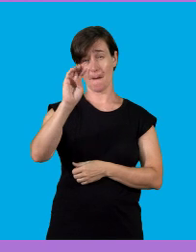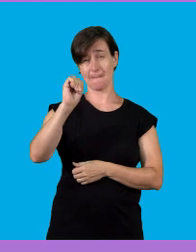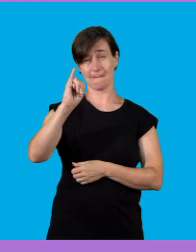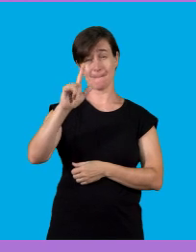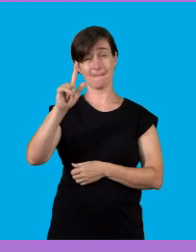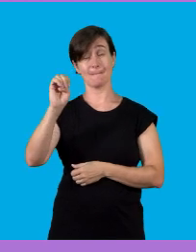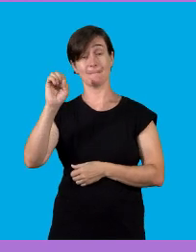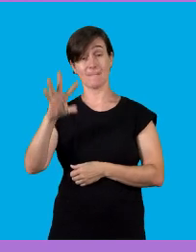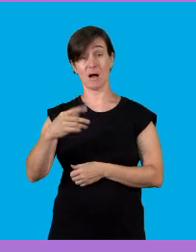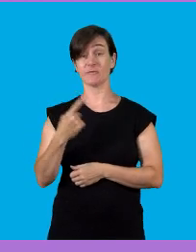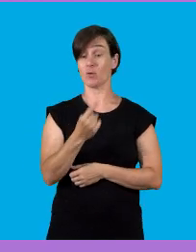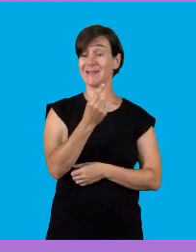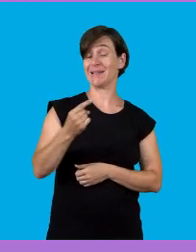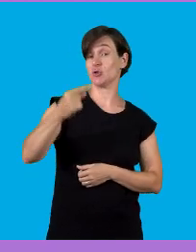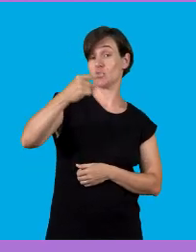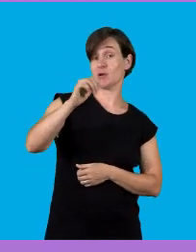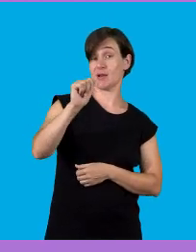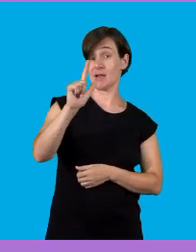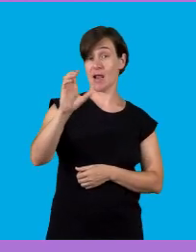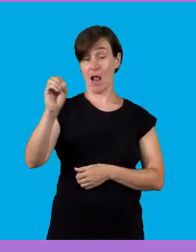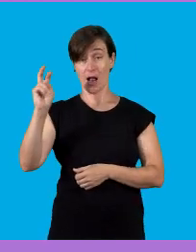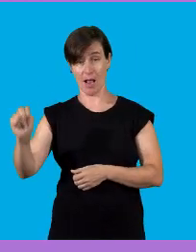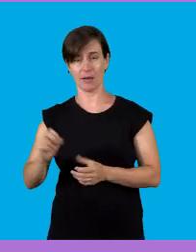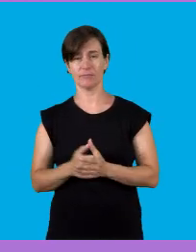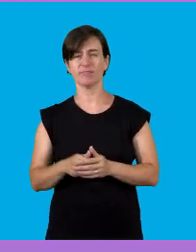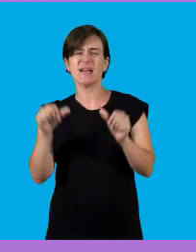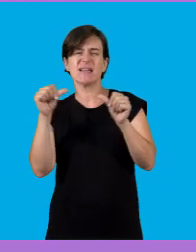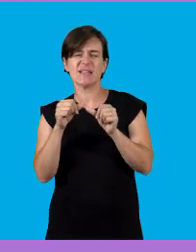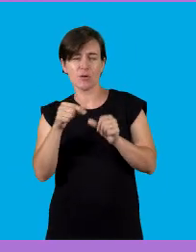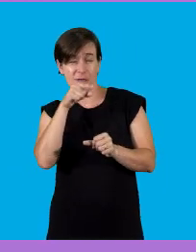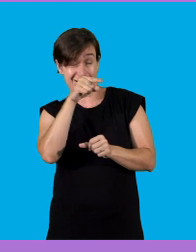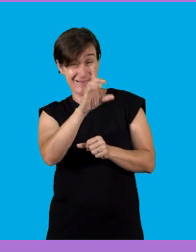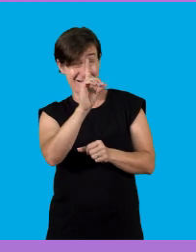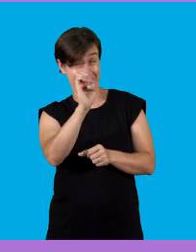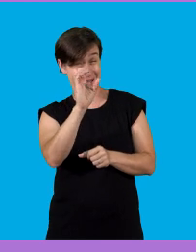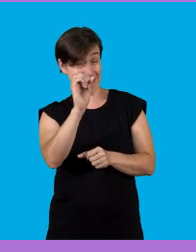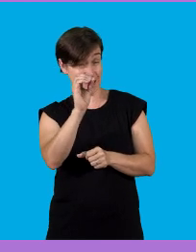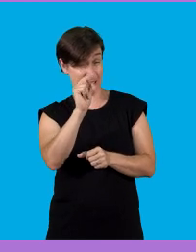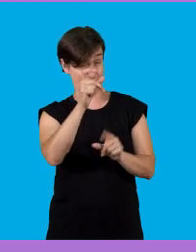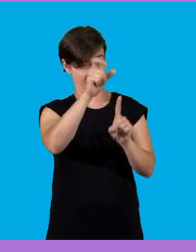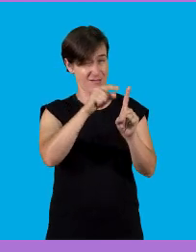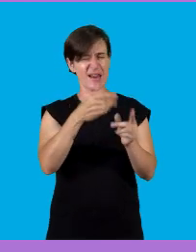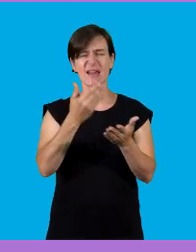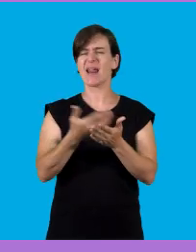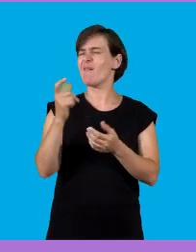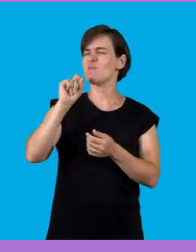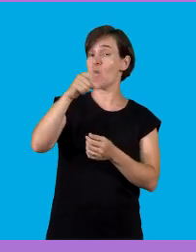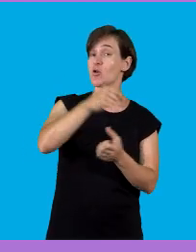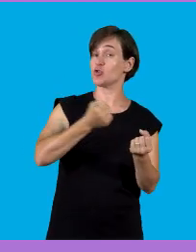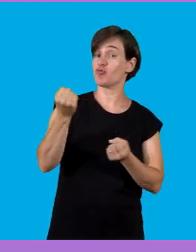with 1 gallon he'll be able to cover 52 miles. Determine how far Dion can drive with